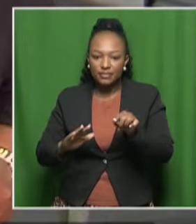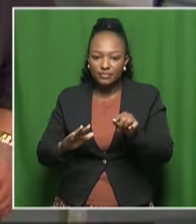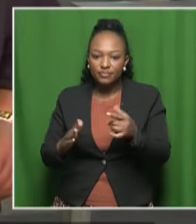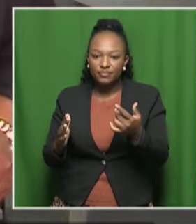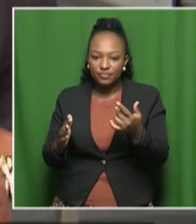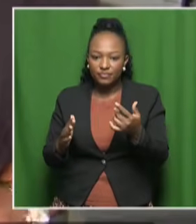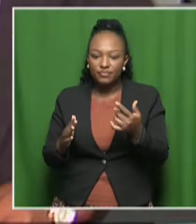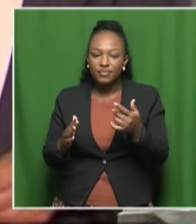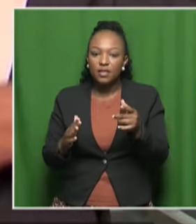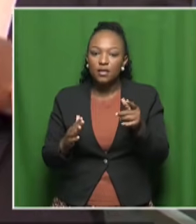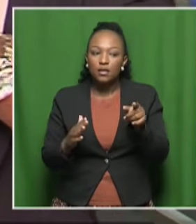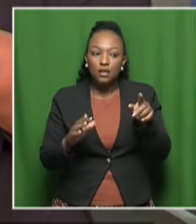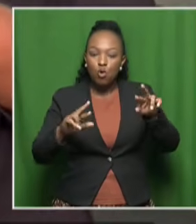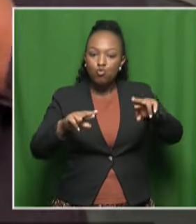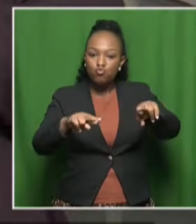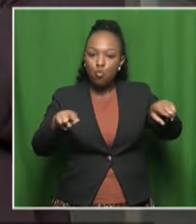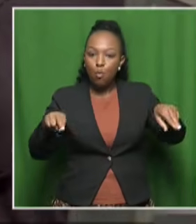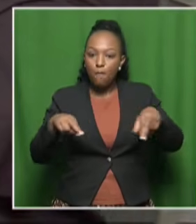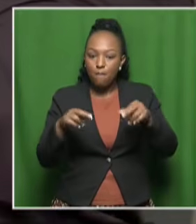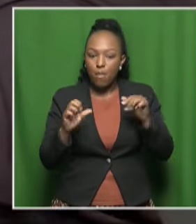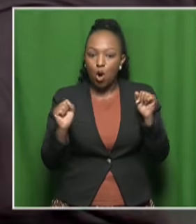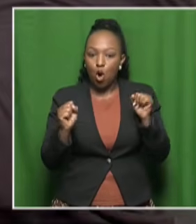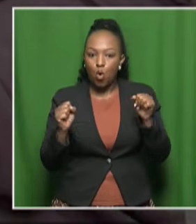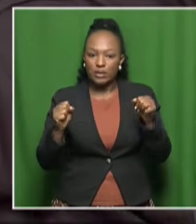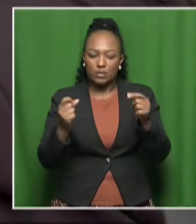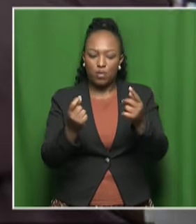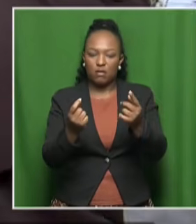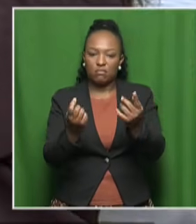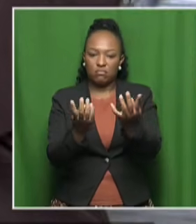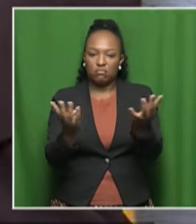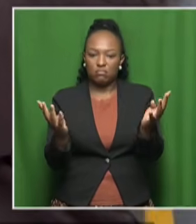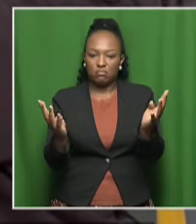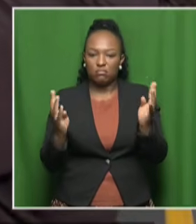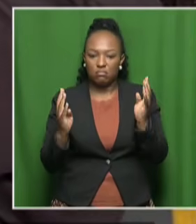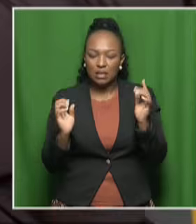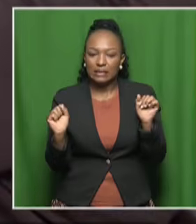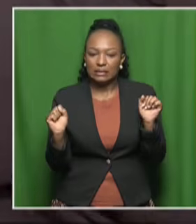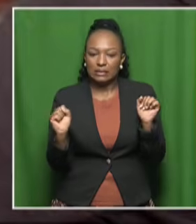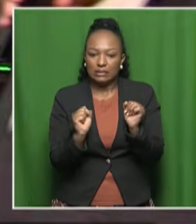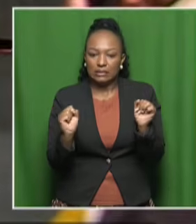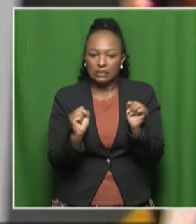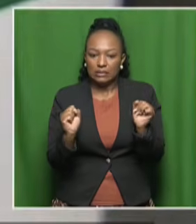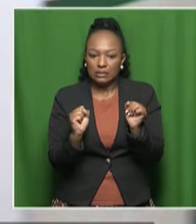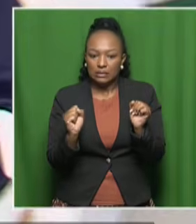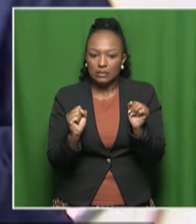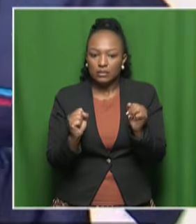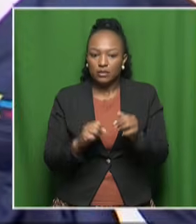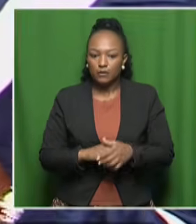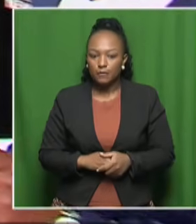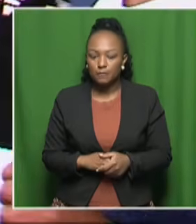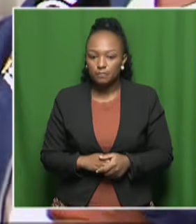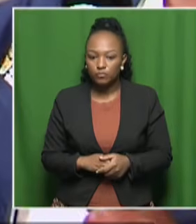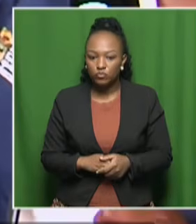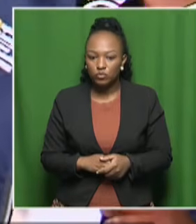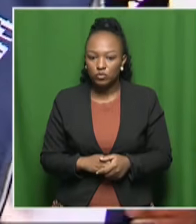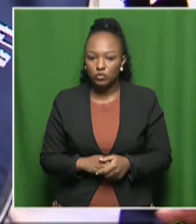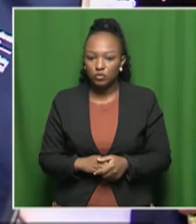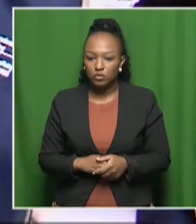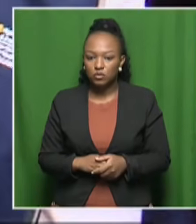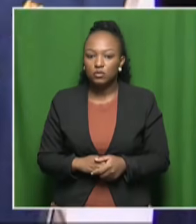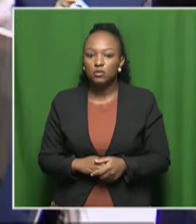your cold room and a much bigger unit, and this is what powers the cold room, as it were. Yes. Here we have